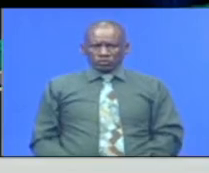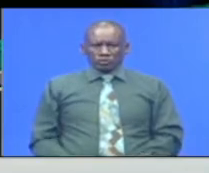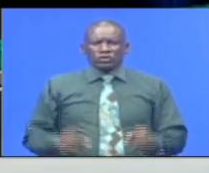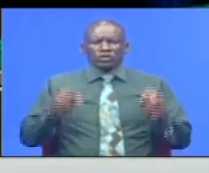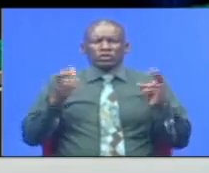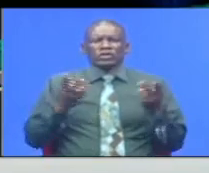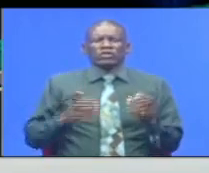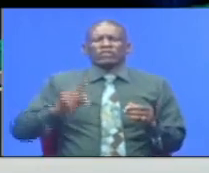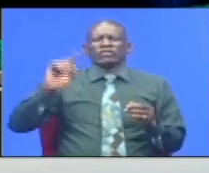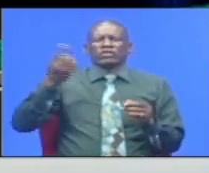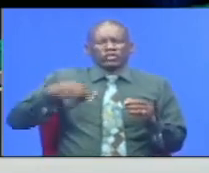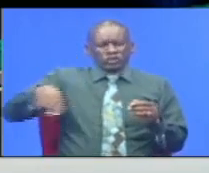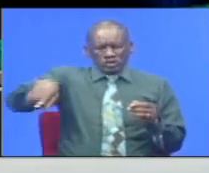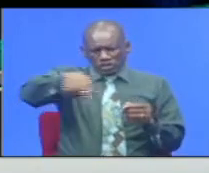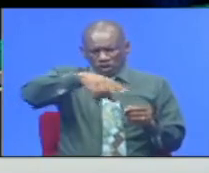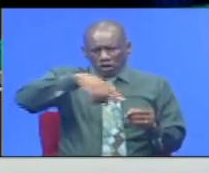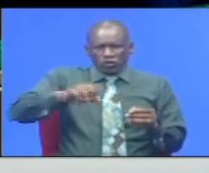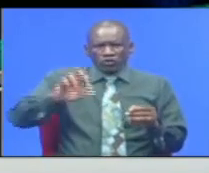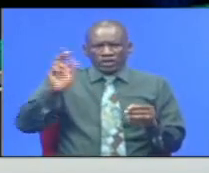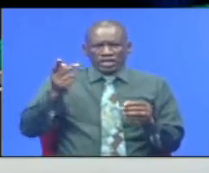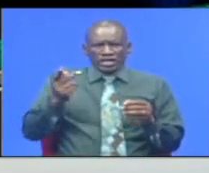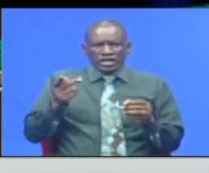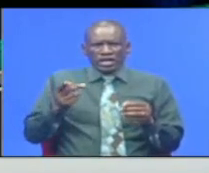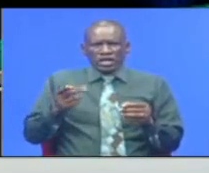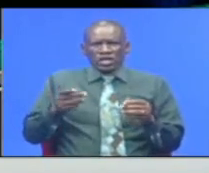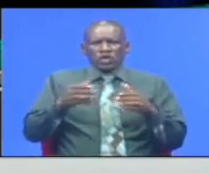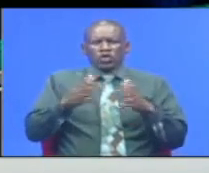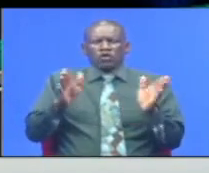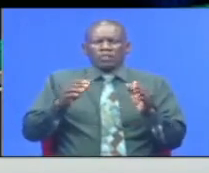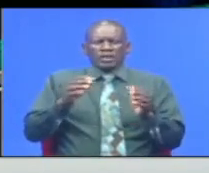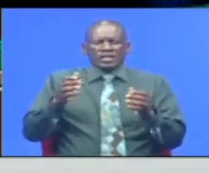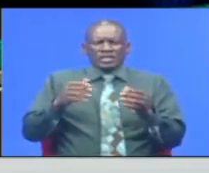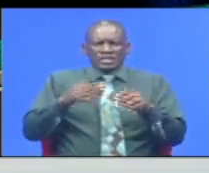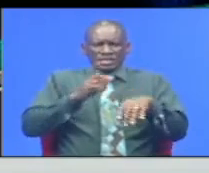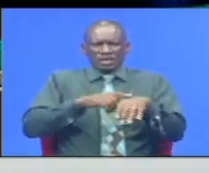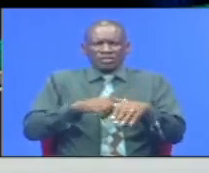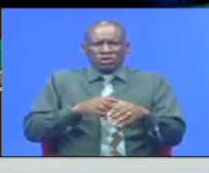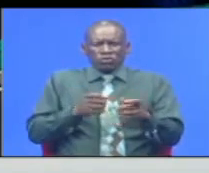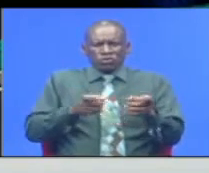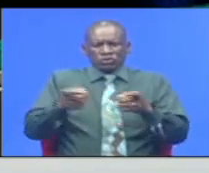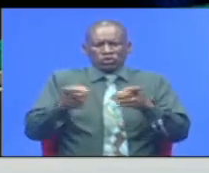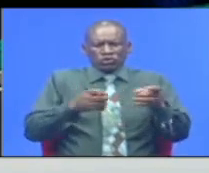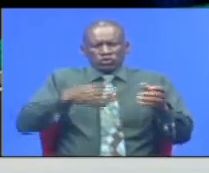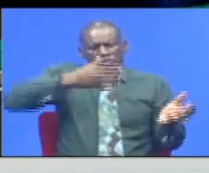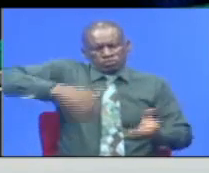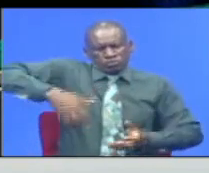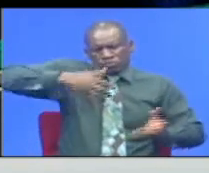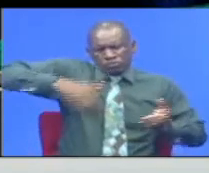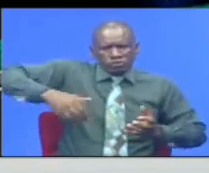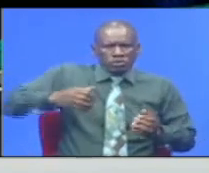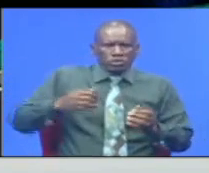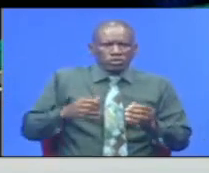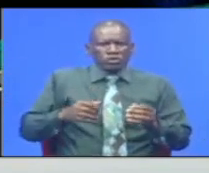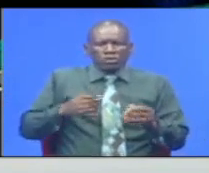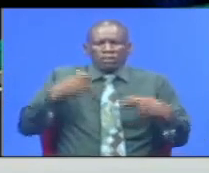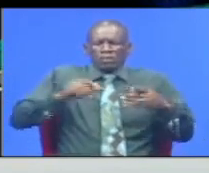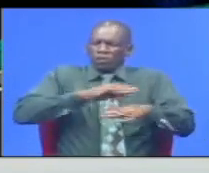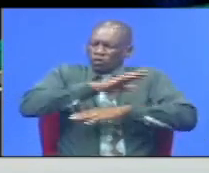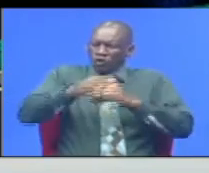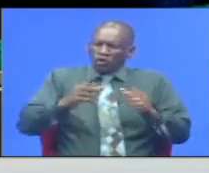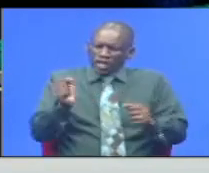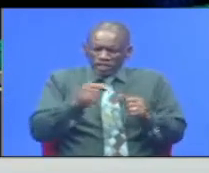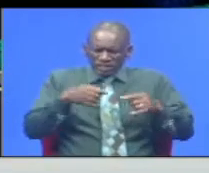The first round of the Kenyan CrossFit Open season was dominated by rugby players, with people of all ages competing to test